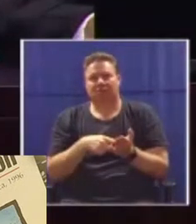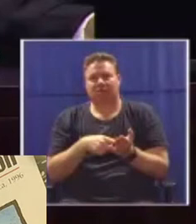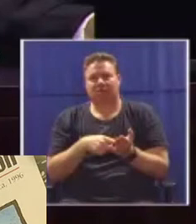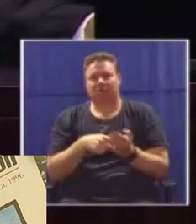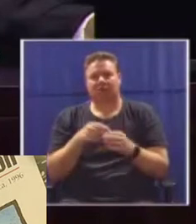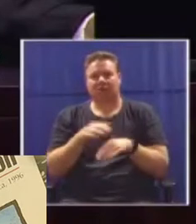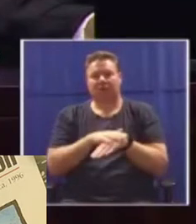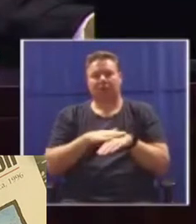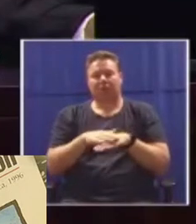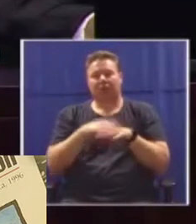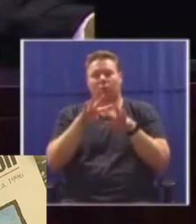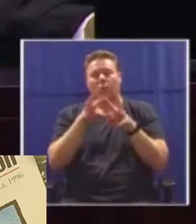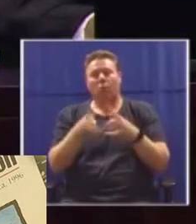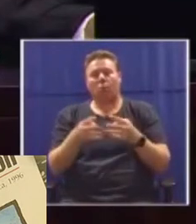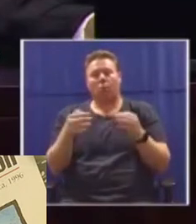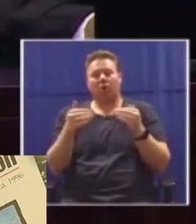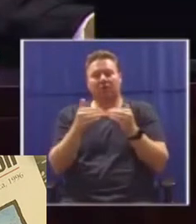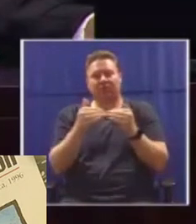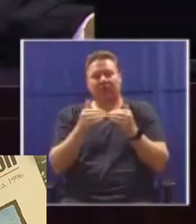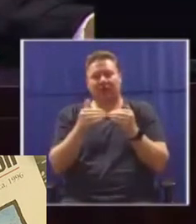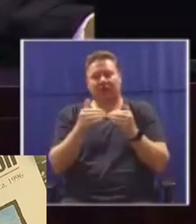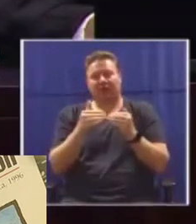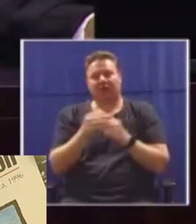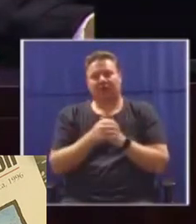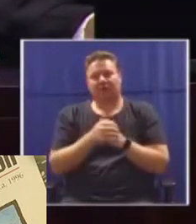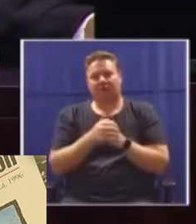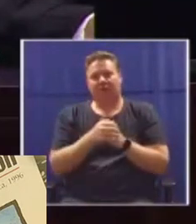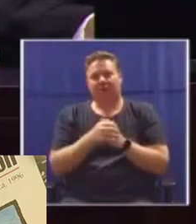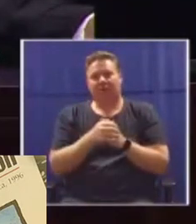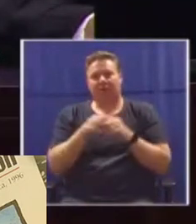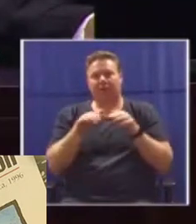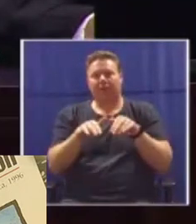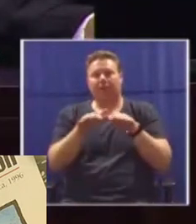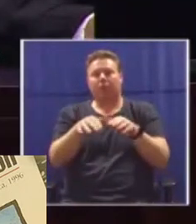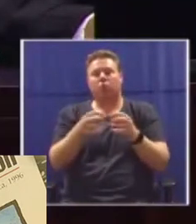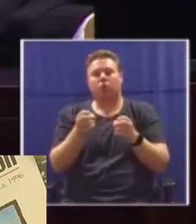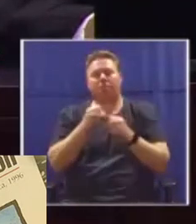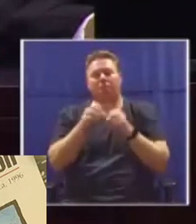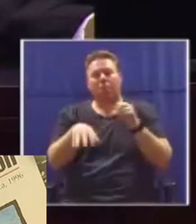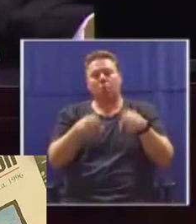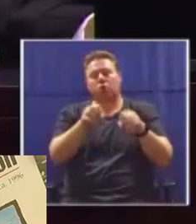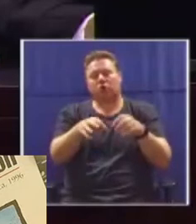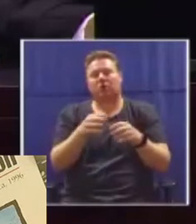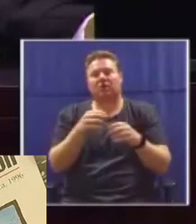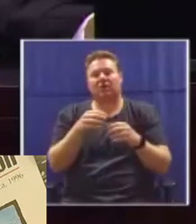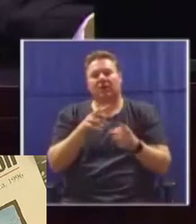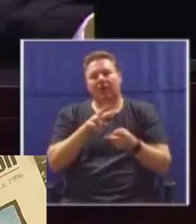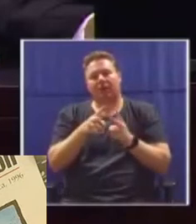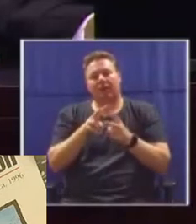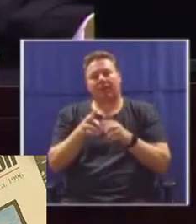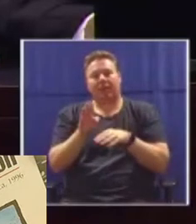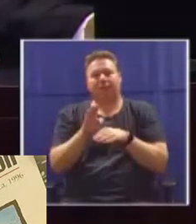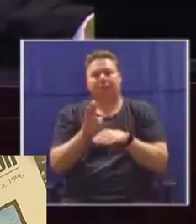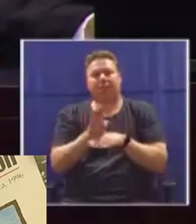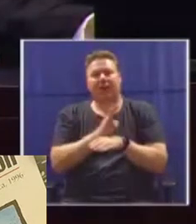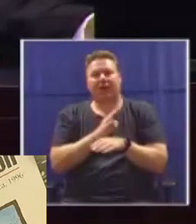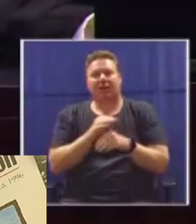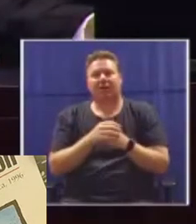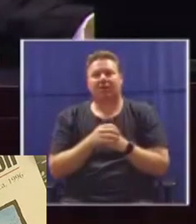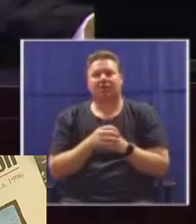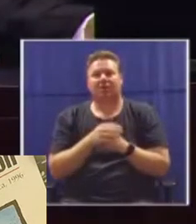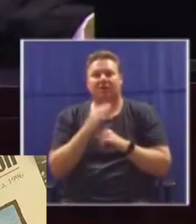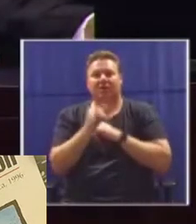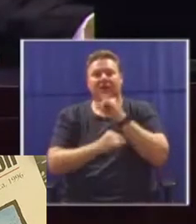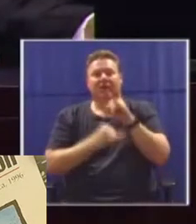on world-class standards. The Marine Pollution Amendment Bill seeks to incorporate the Marine Pollution